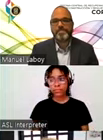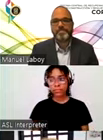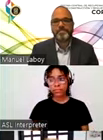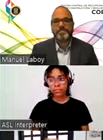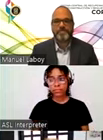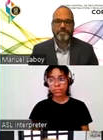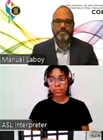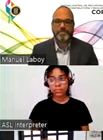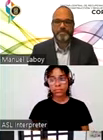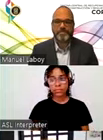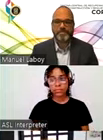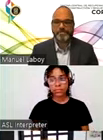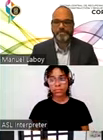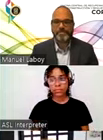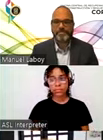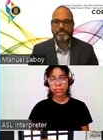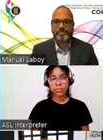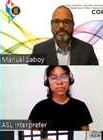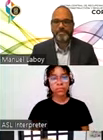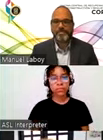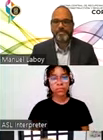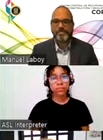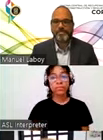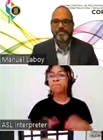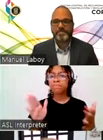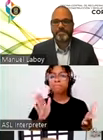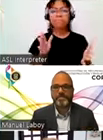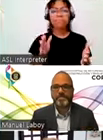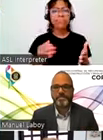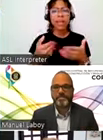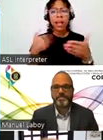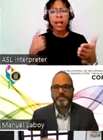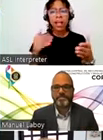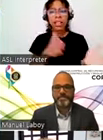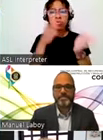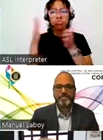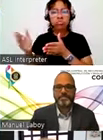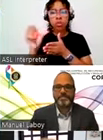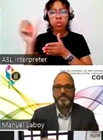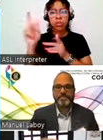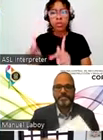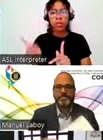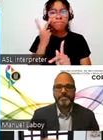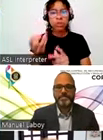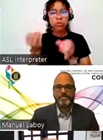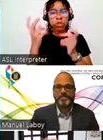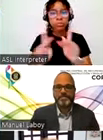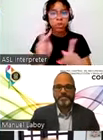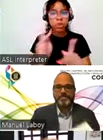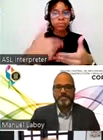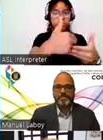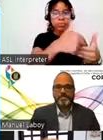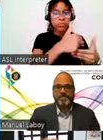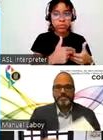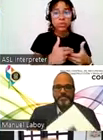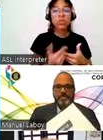Thank you very much for your presentation. Before we jump to the next person, I see a lot more participants have joined. So I want to mention again that